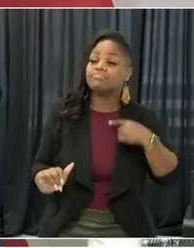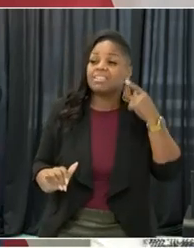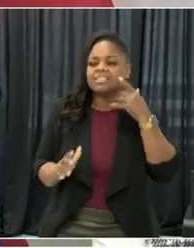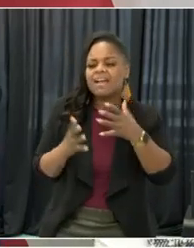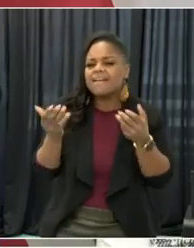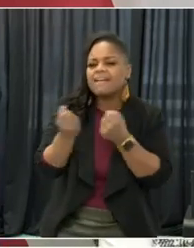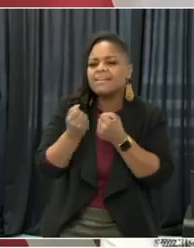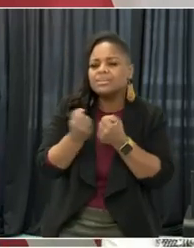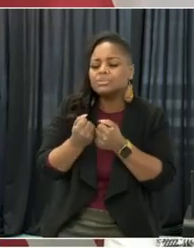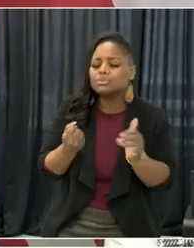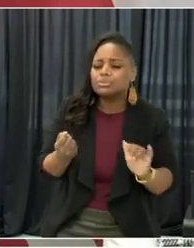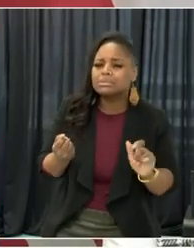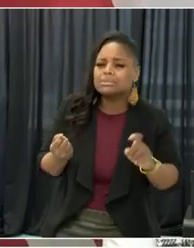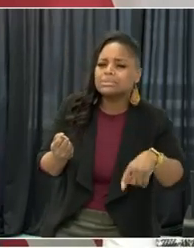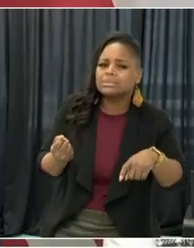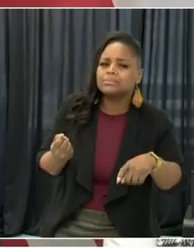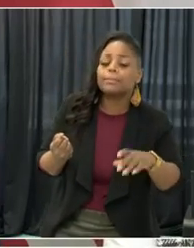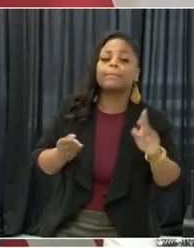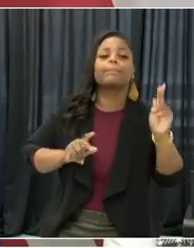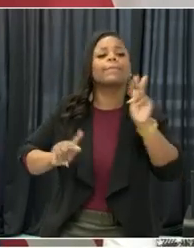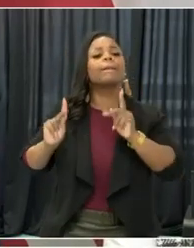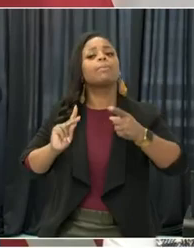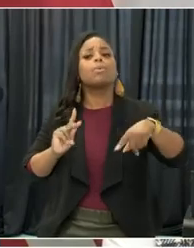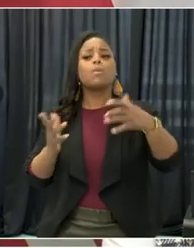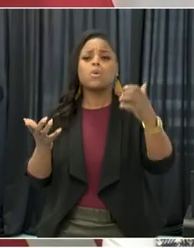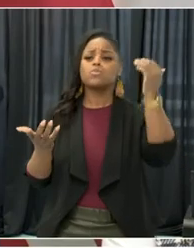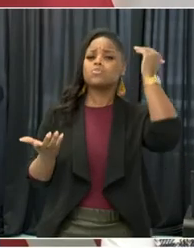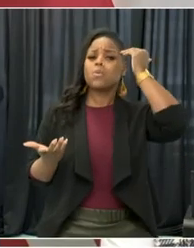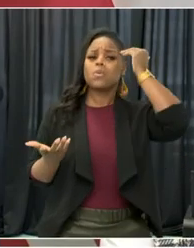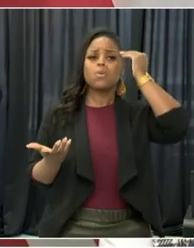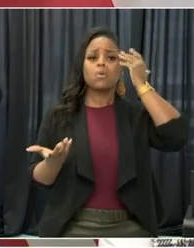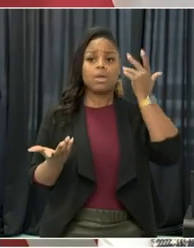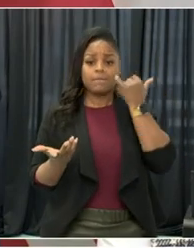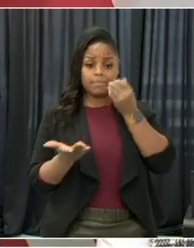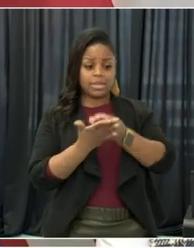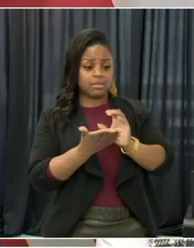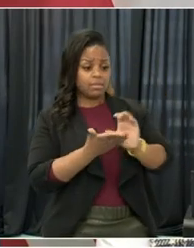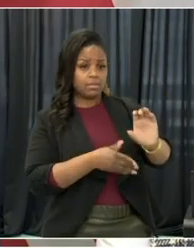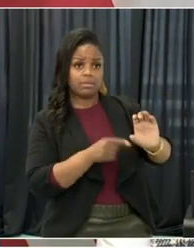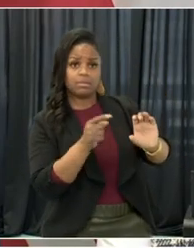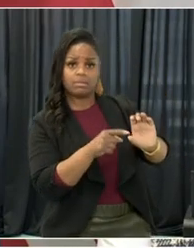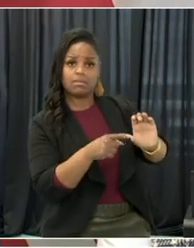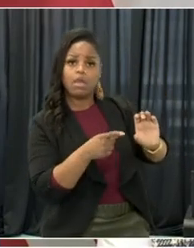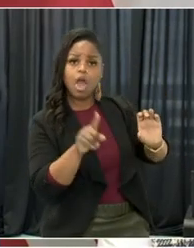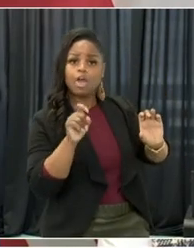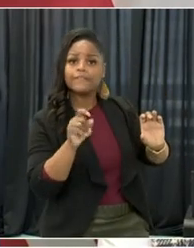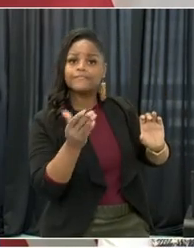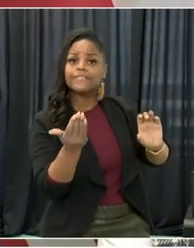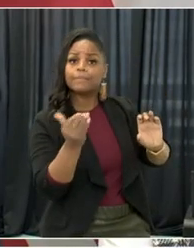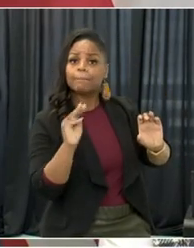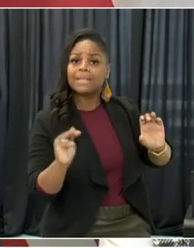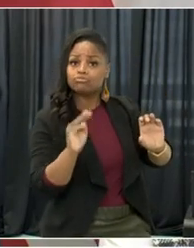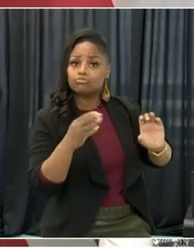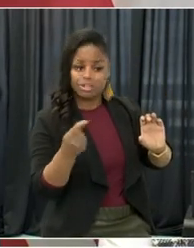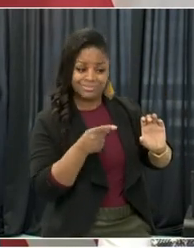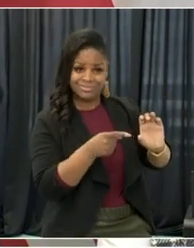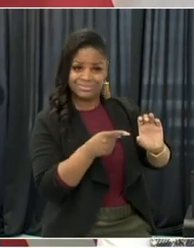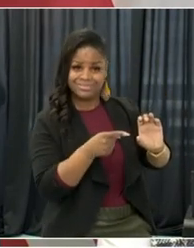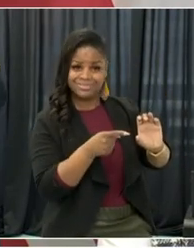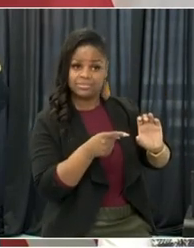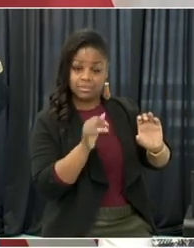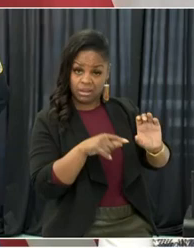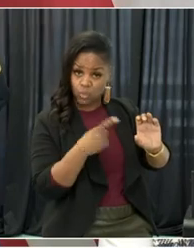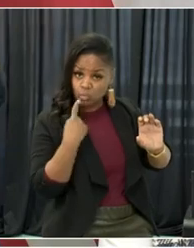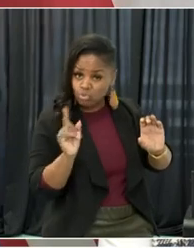But I think what people want to know is that if you're spending $115 million, is it working? Some other people want to say